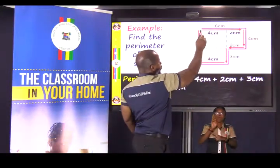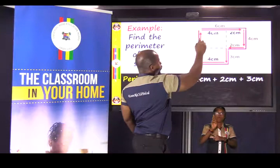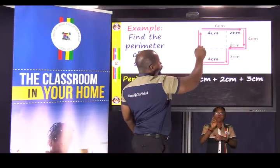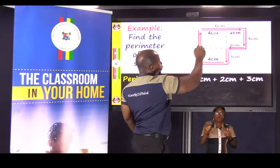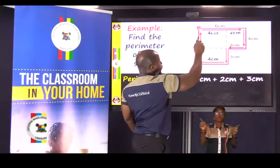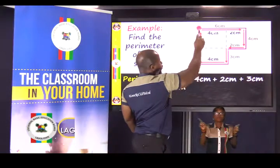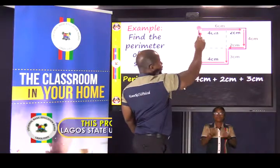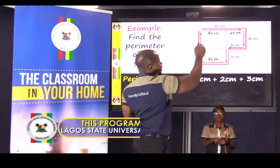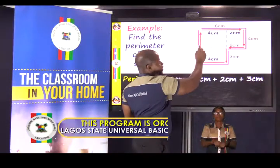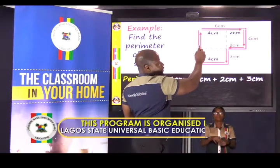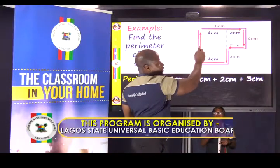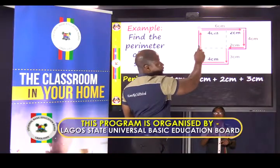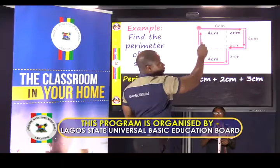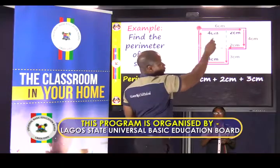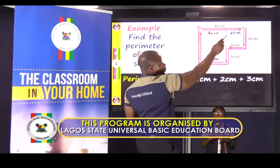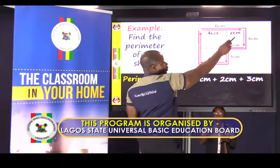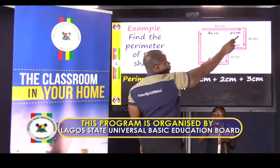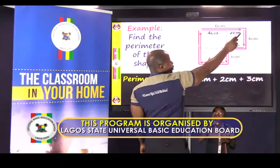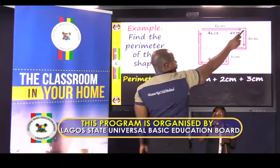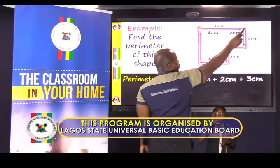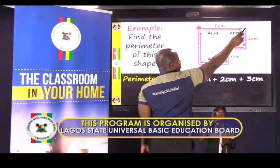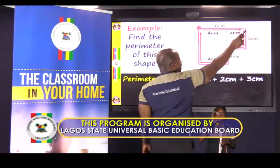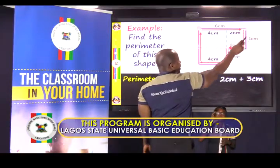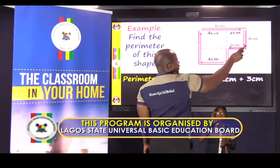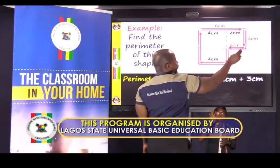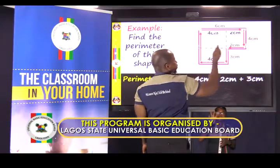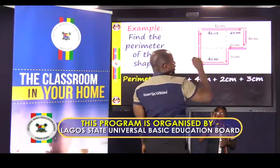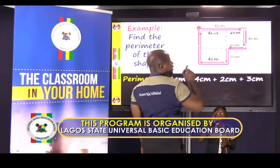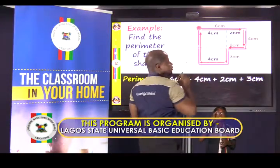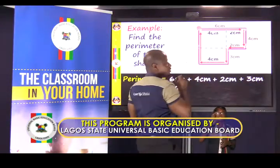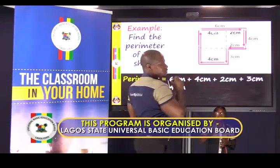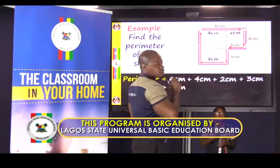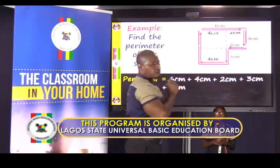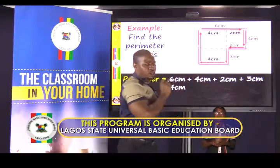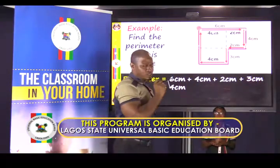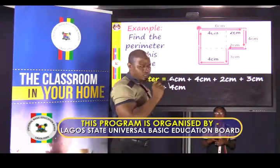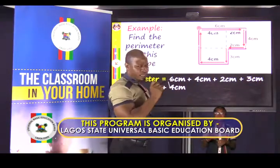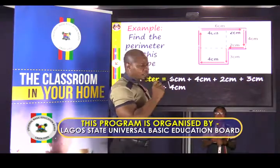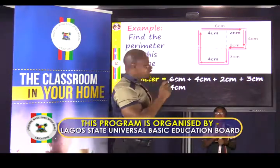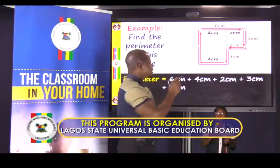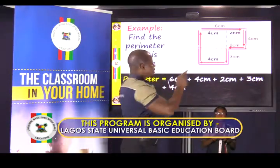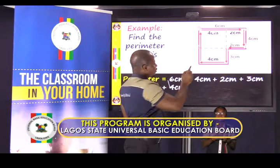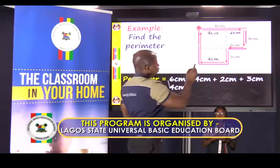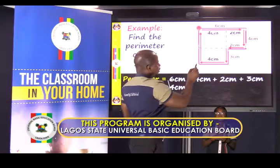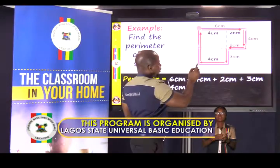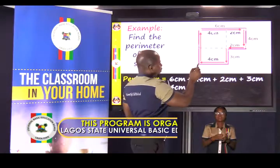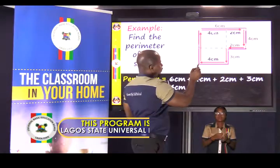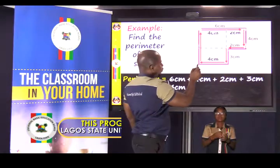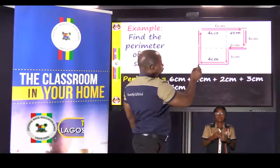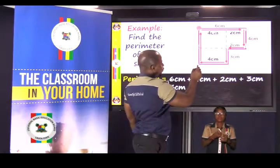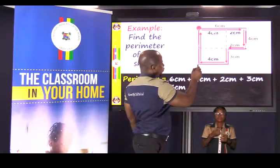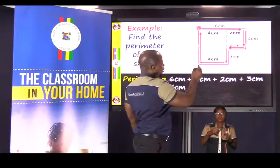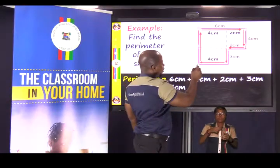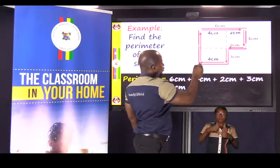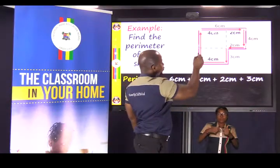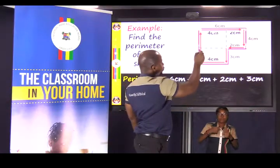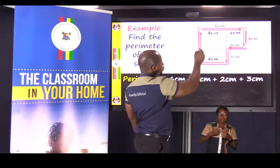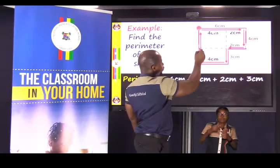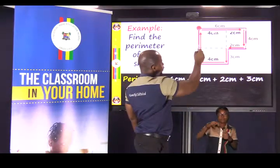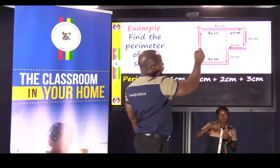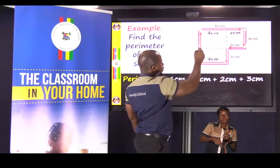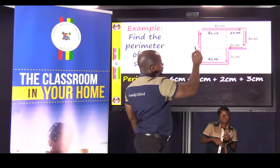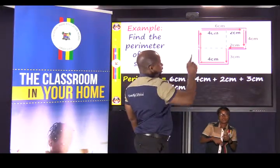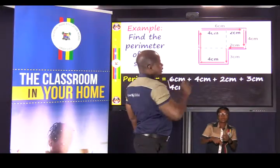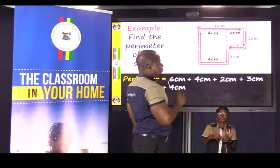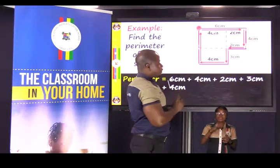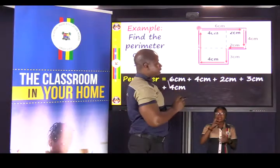now will be 4 centimeters because the other side is 4 centimeters. Okay, so take it again. Going from here to